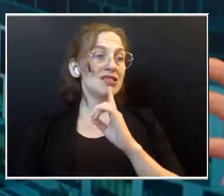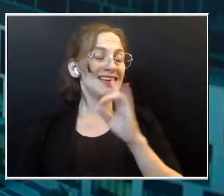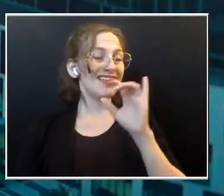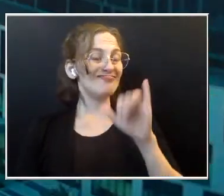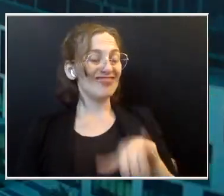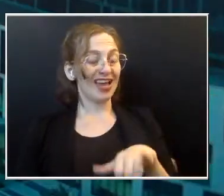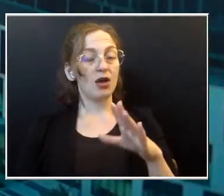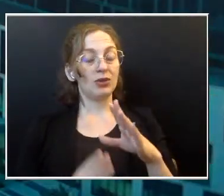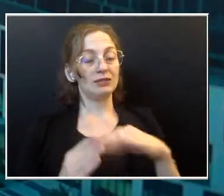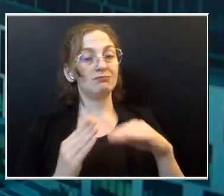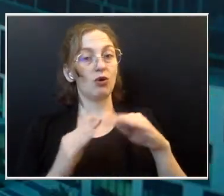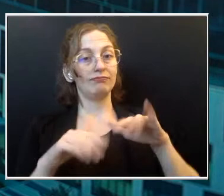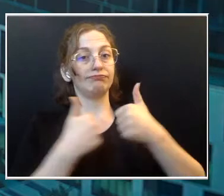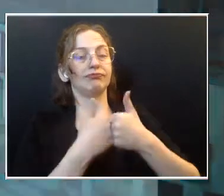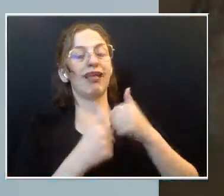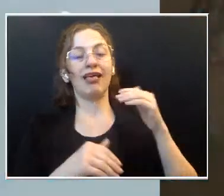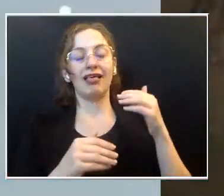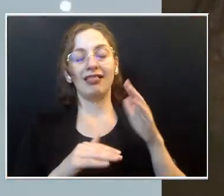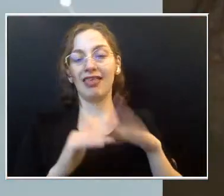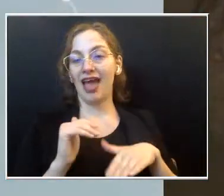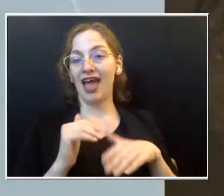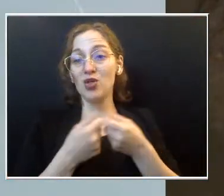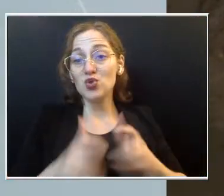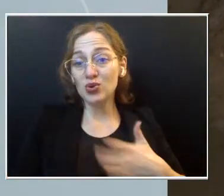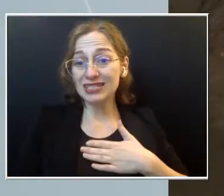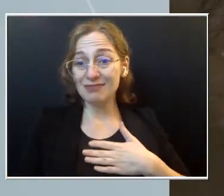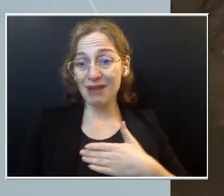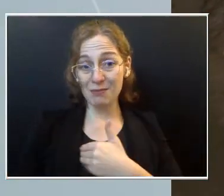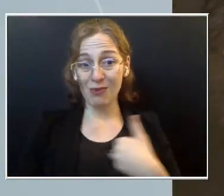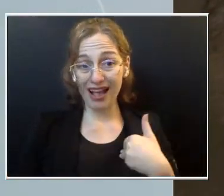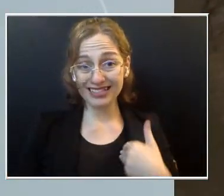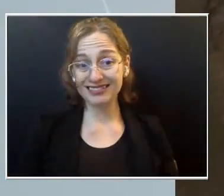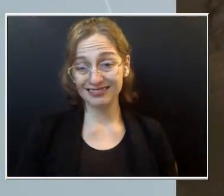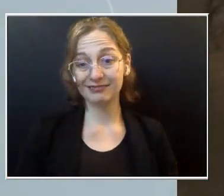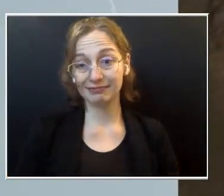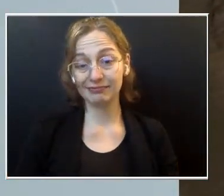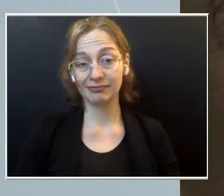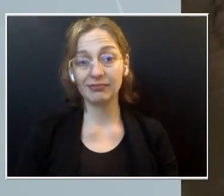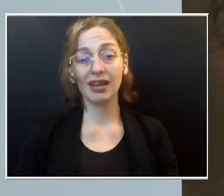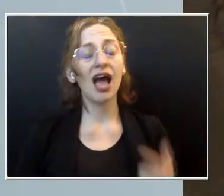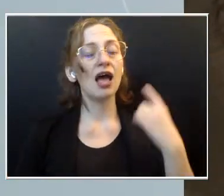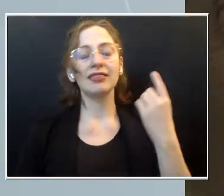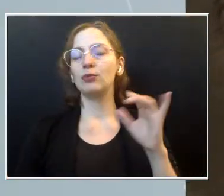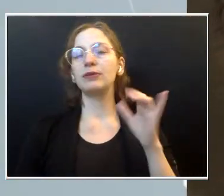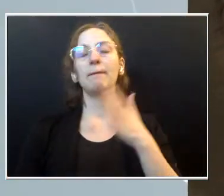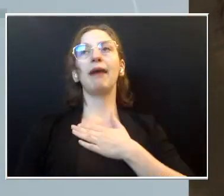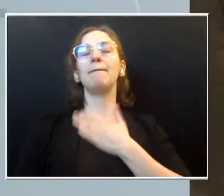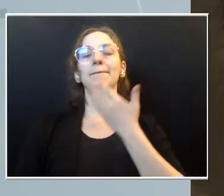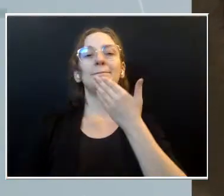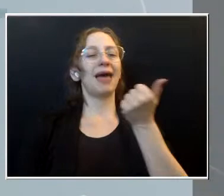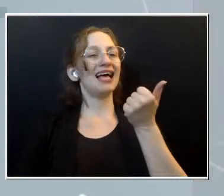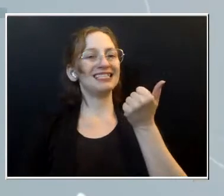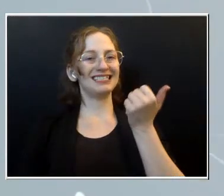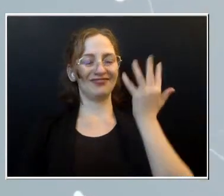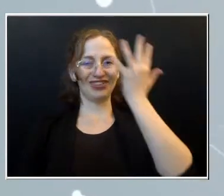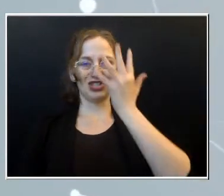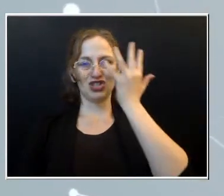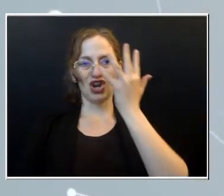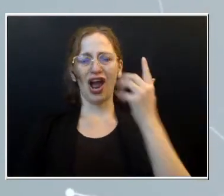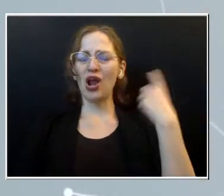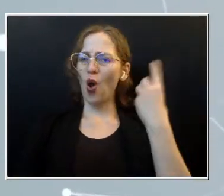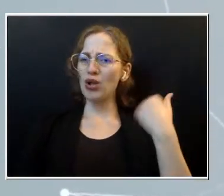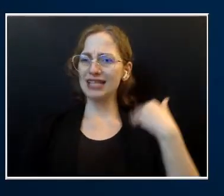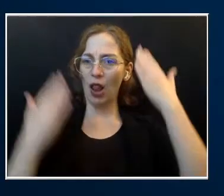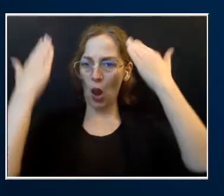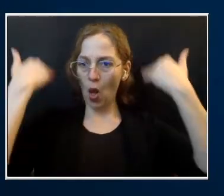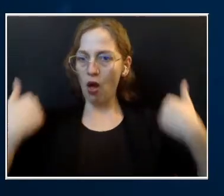out there and everyone sees it. And that was my best feature. I'd always had long hair, and That fell out, as we can see here. Yes, so I've actually